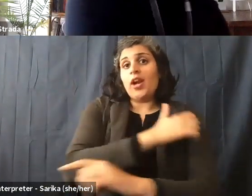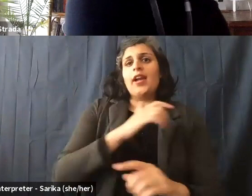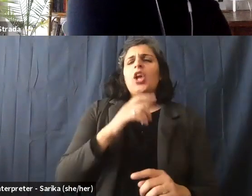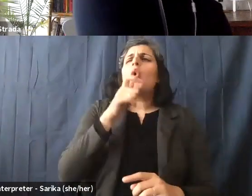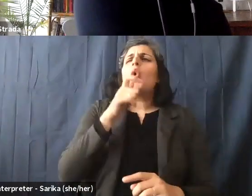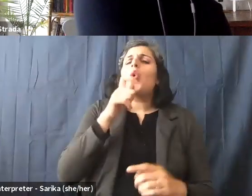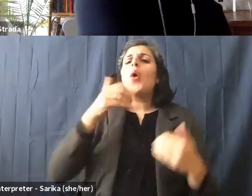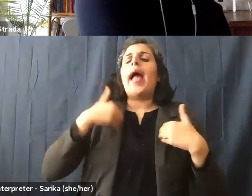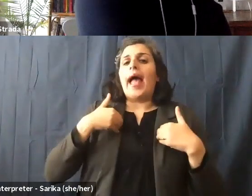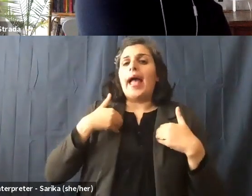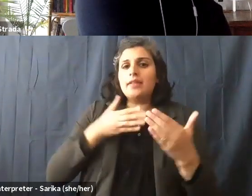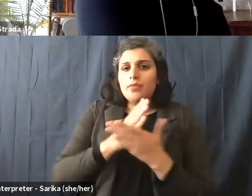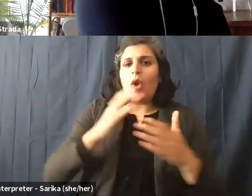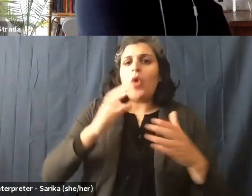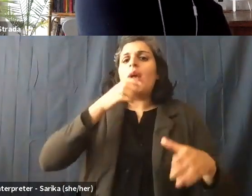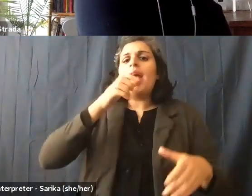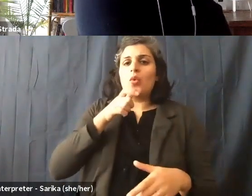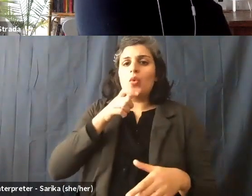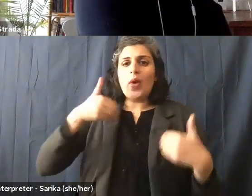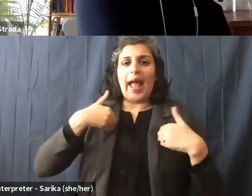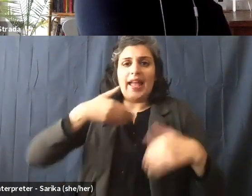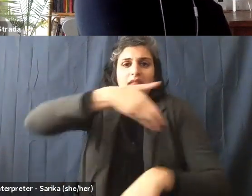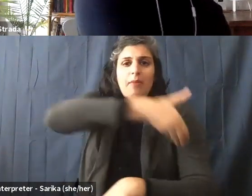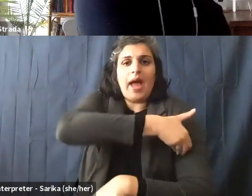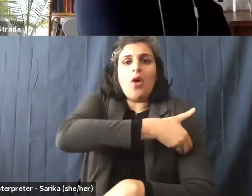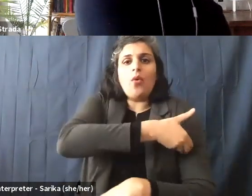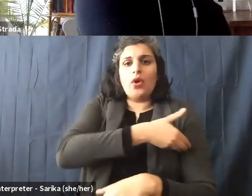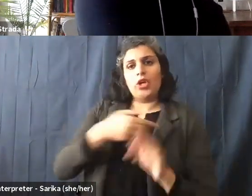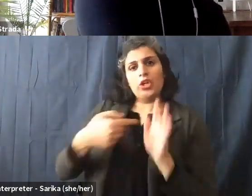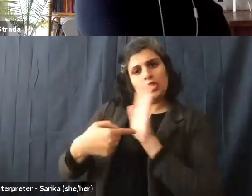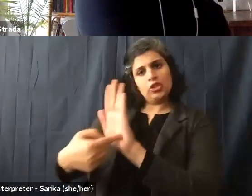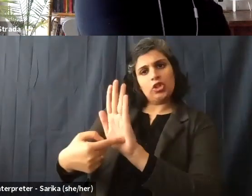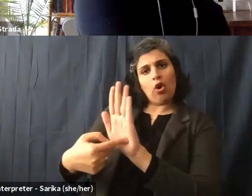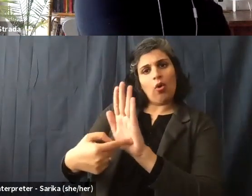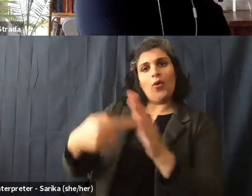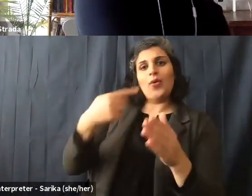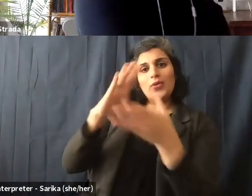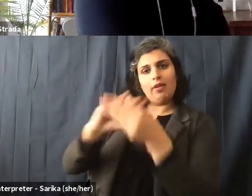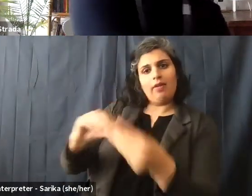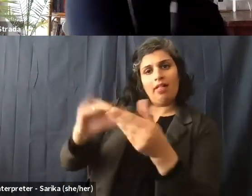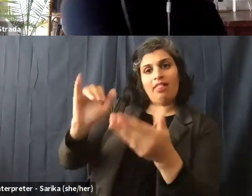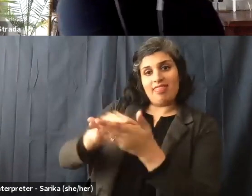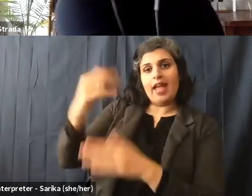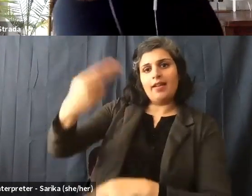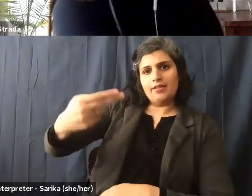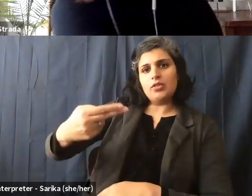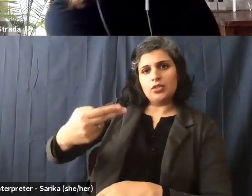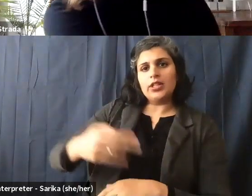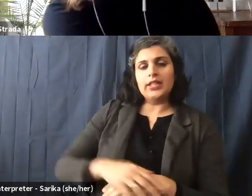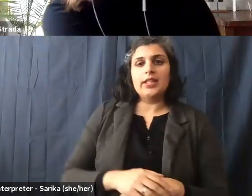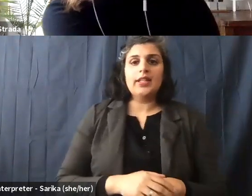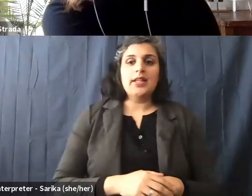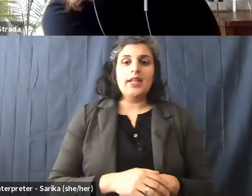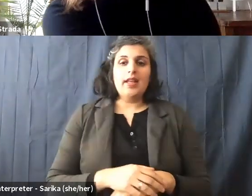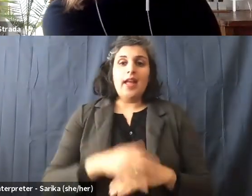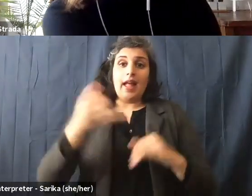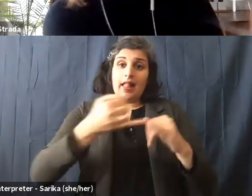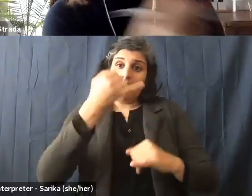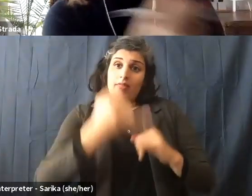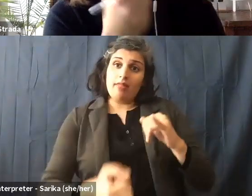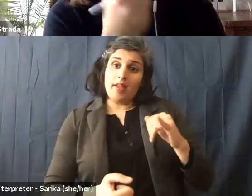who should be narrating that history and why. The final point that was really important to me to convey